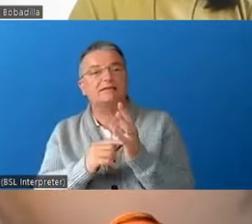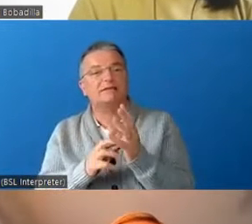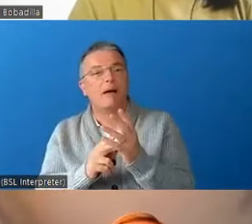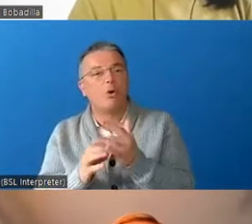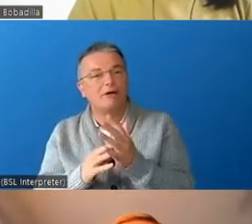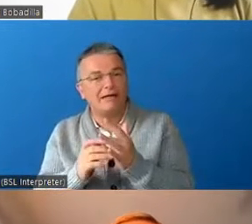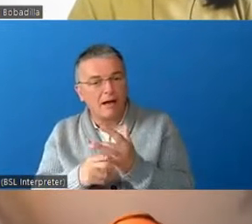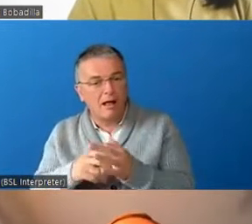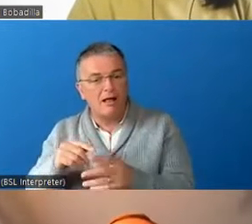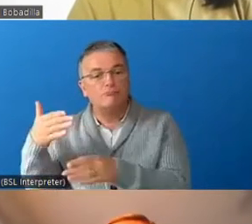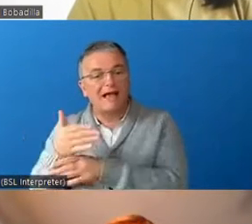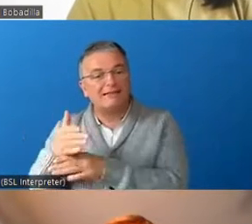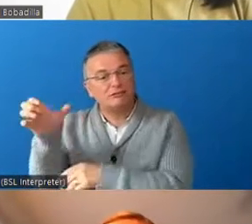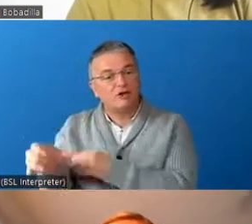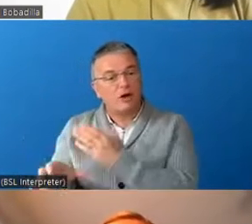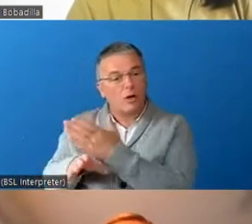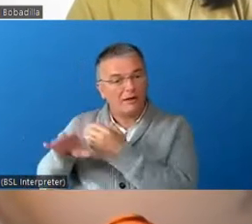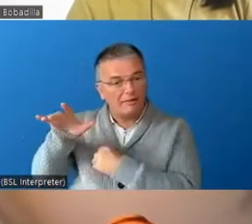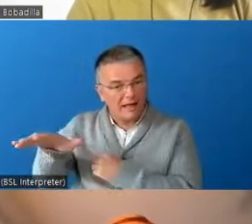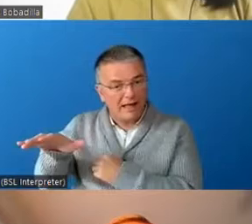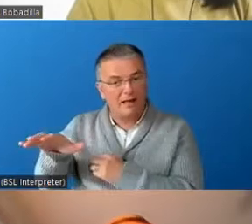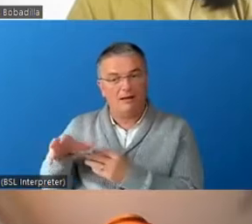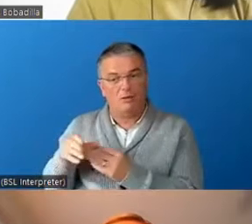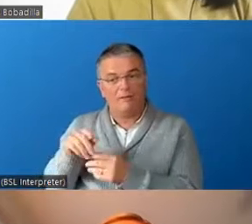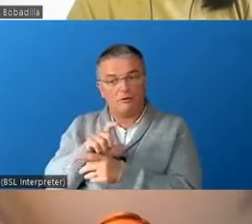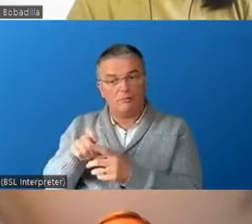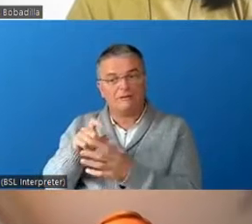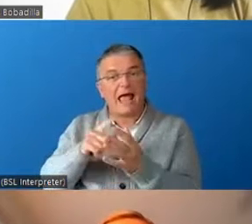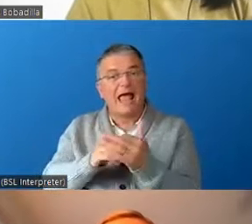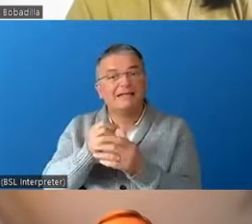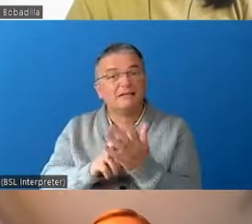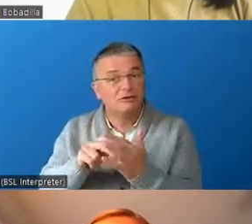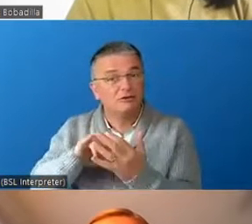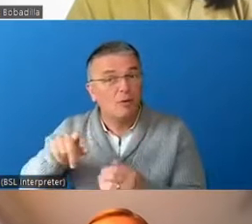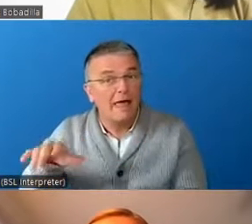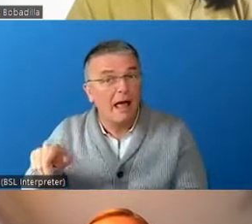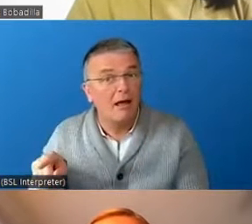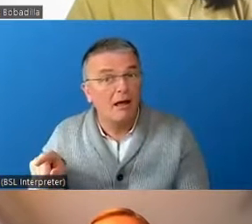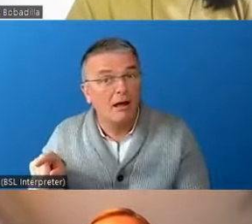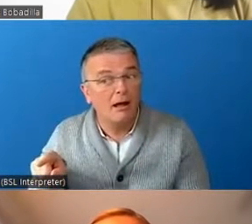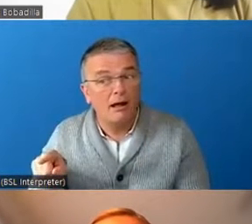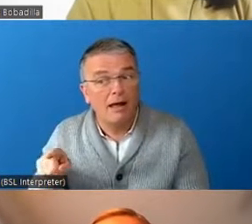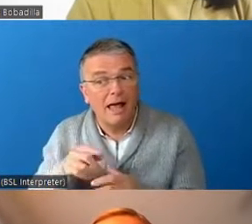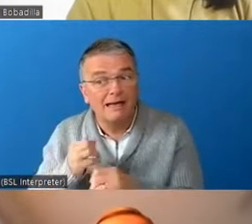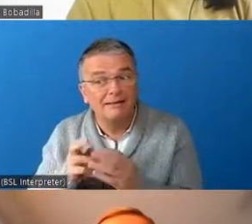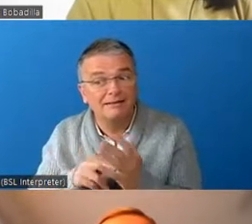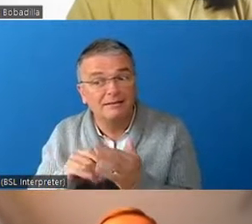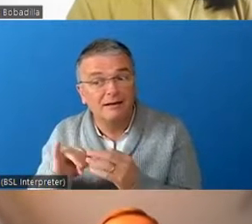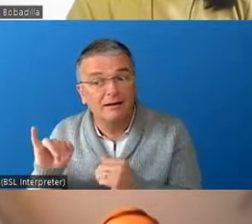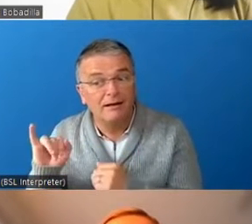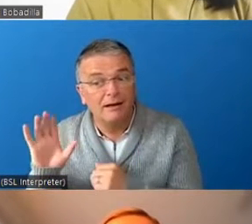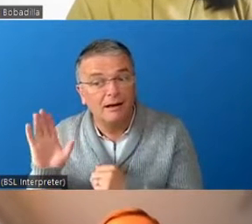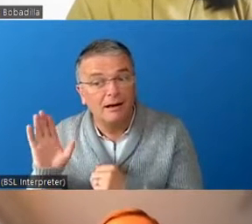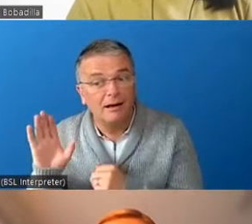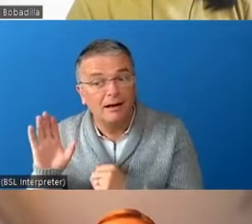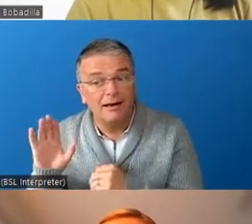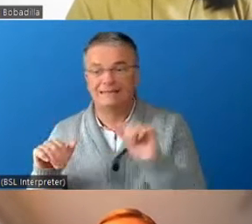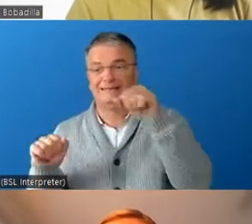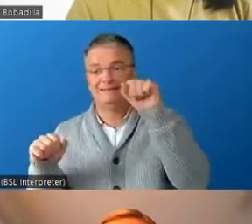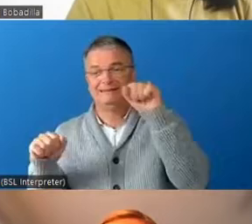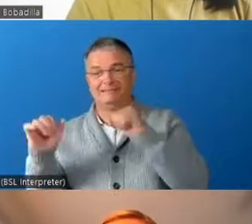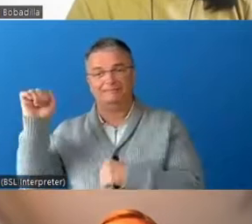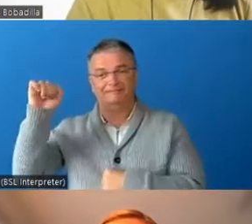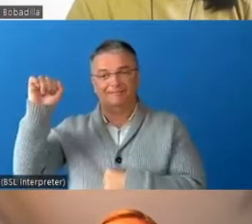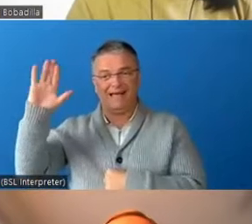the practitioner working there with that community is Agnes. Agnes, are you with us? Can you unmute and say hi if you are? Yes,